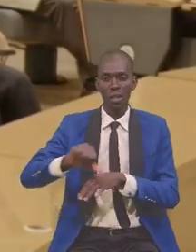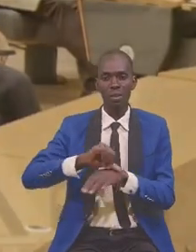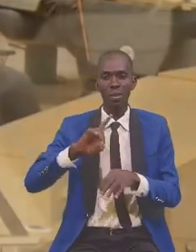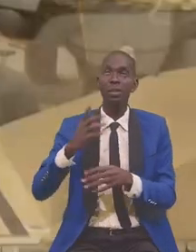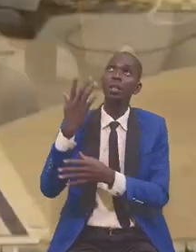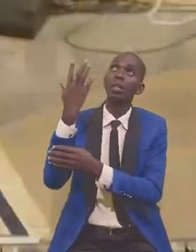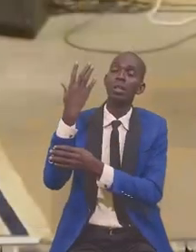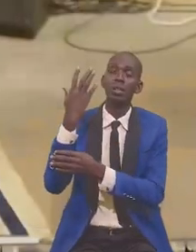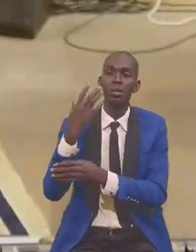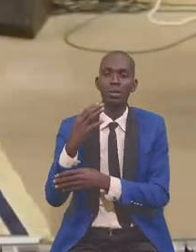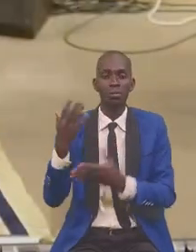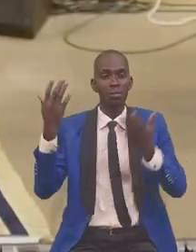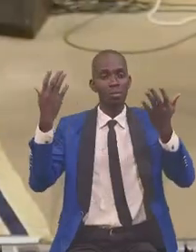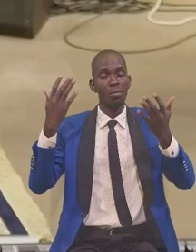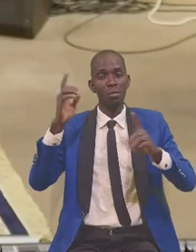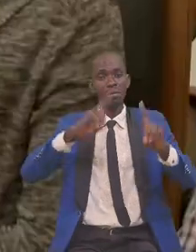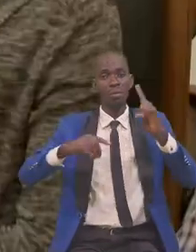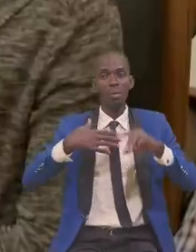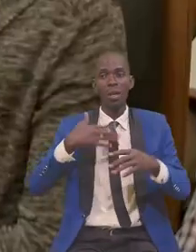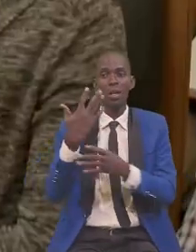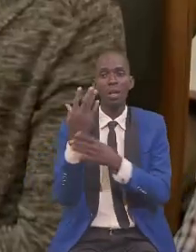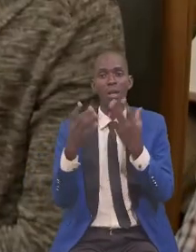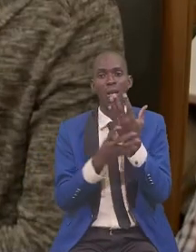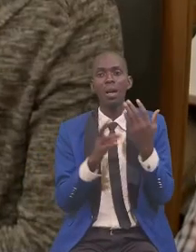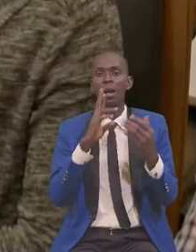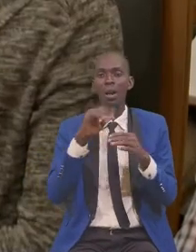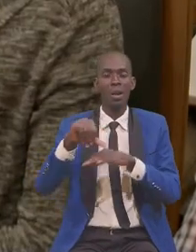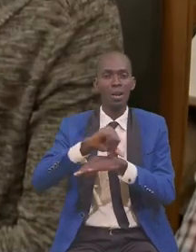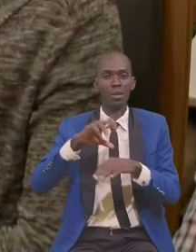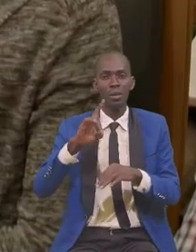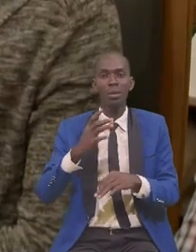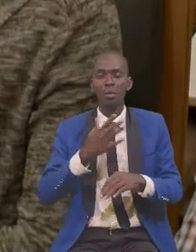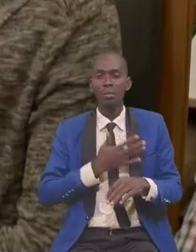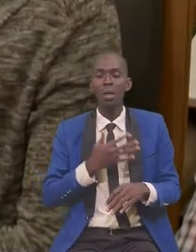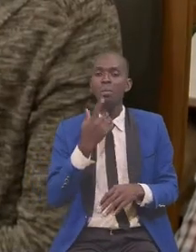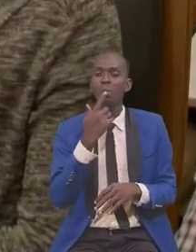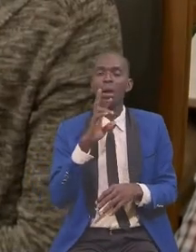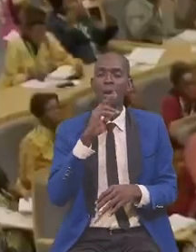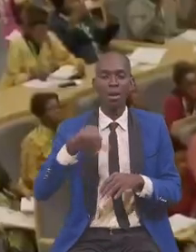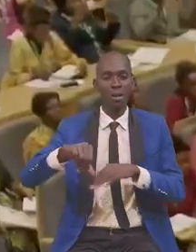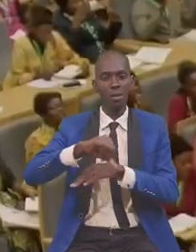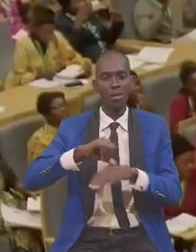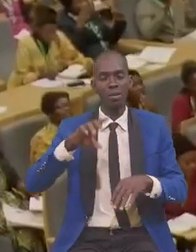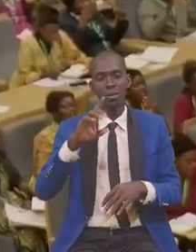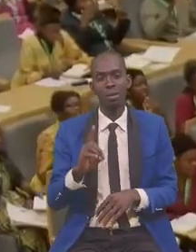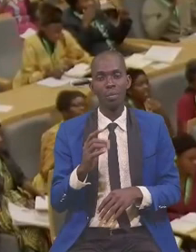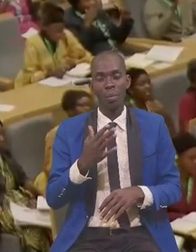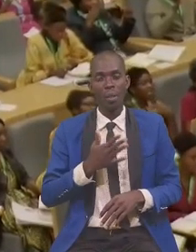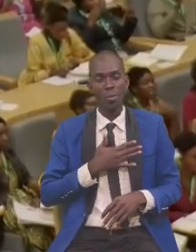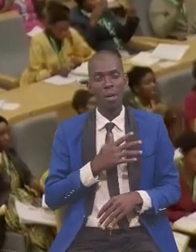My hands are anointed. My mouth anointed. My